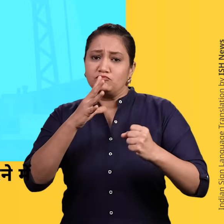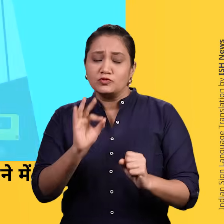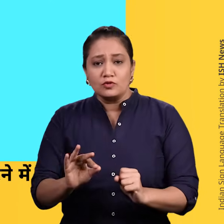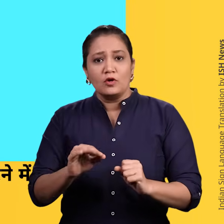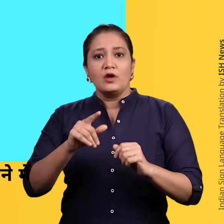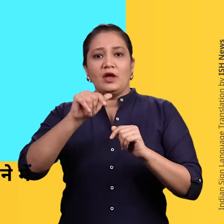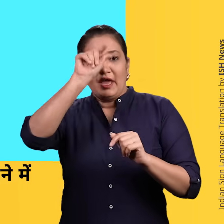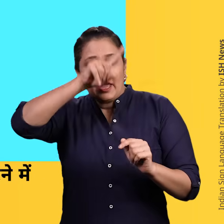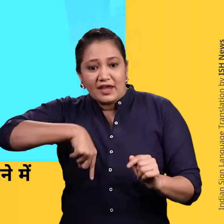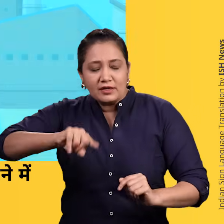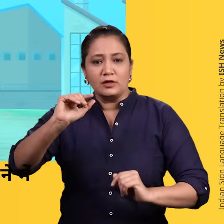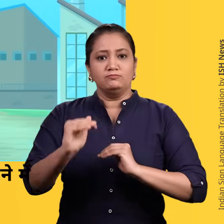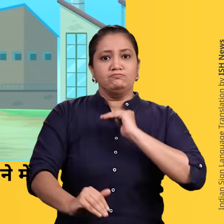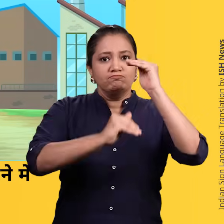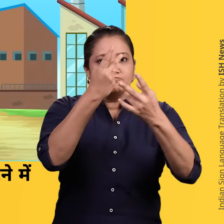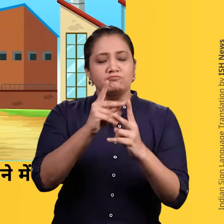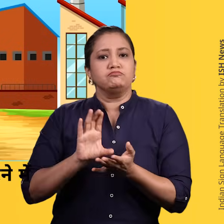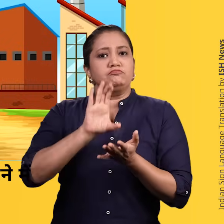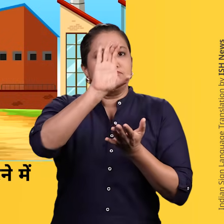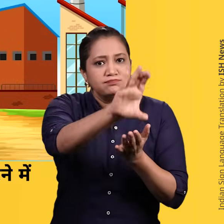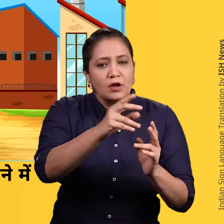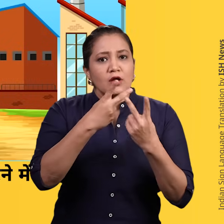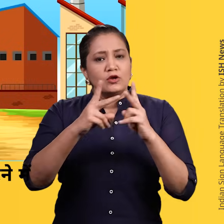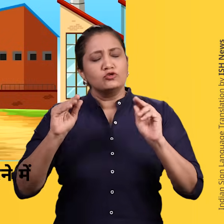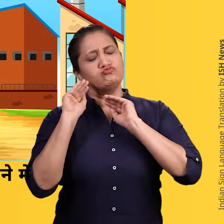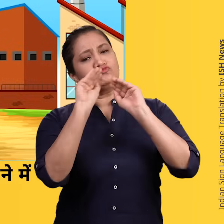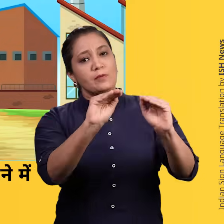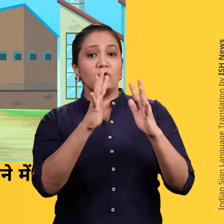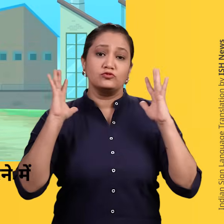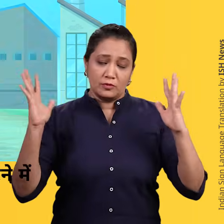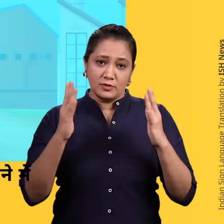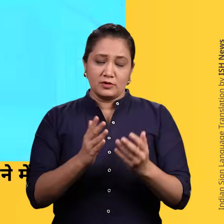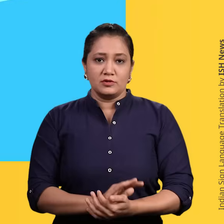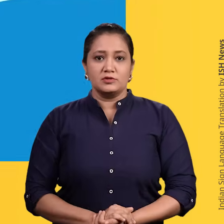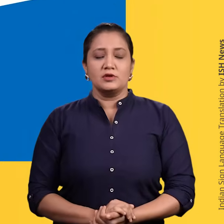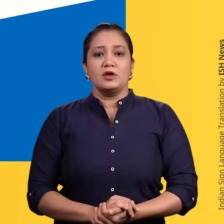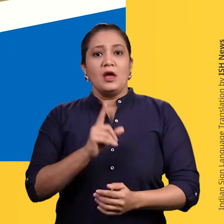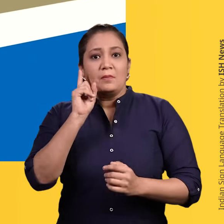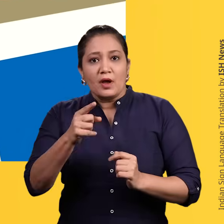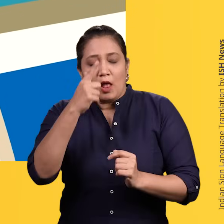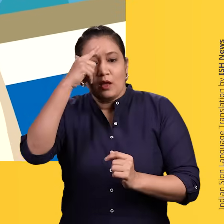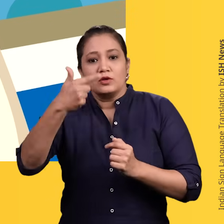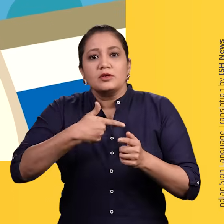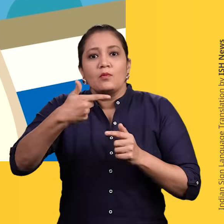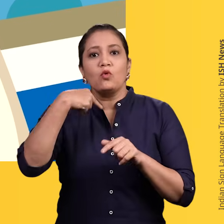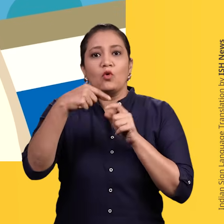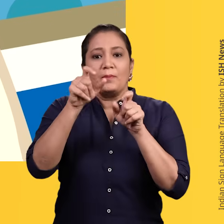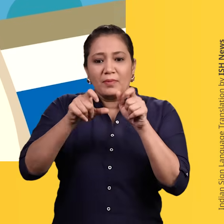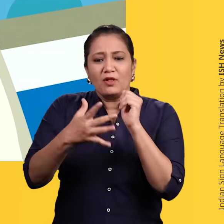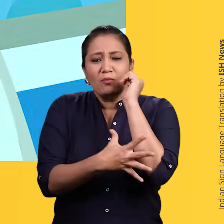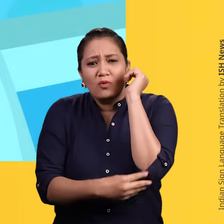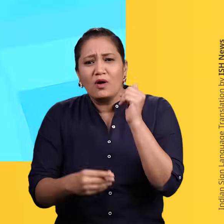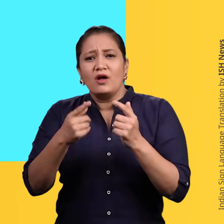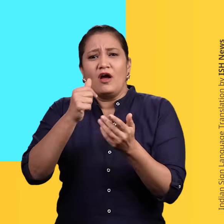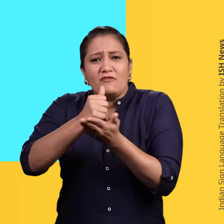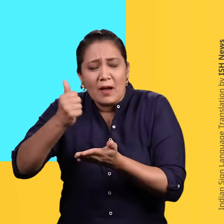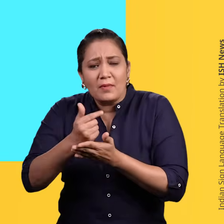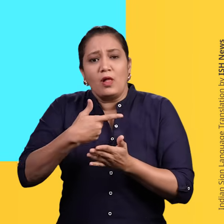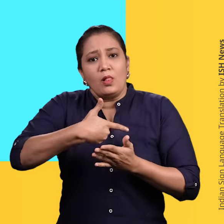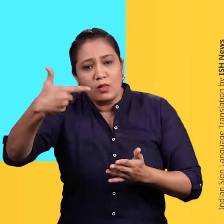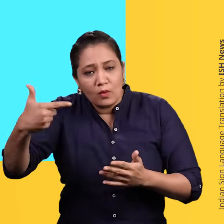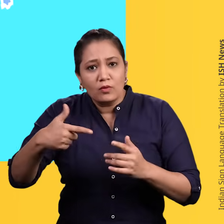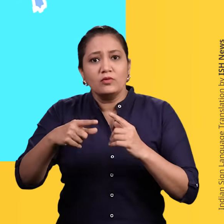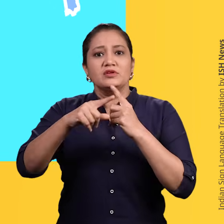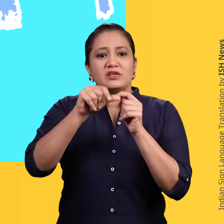an active role in supporting developmental activities in the country, like ensuring loans to poor farmers